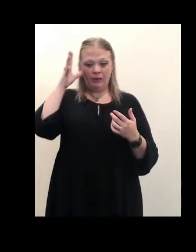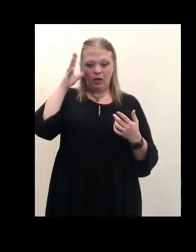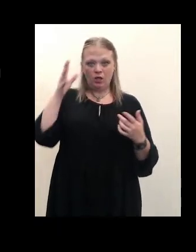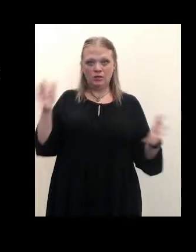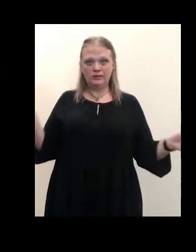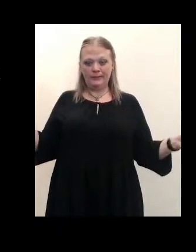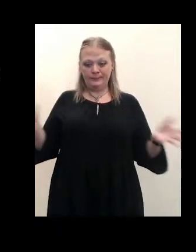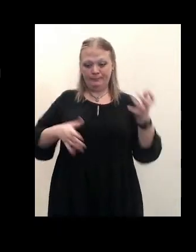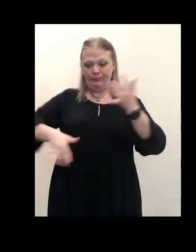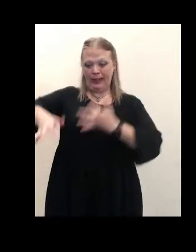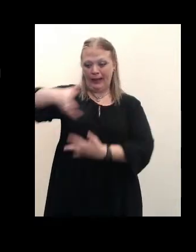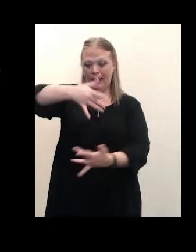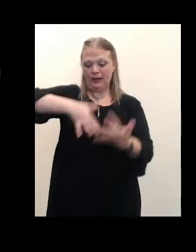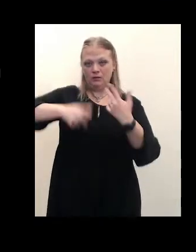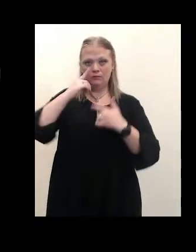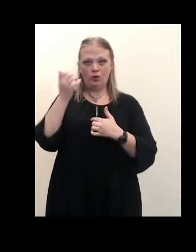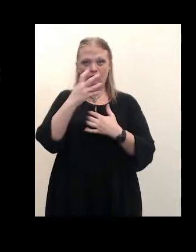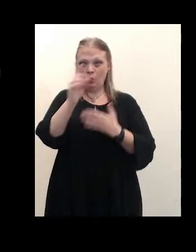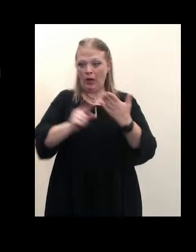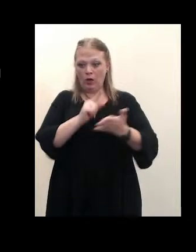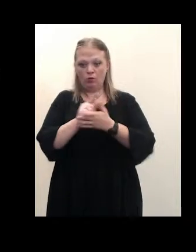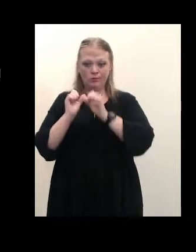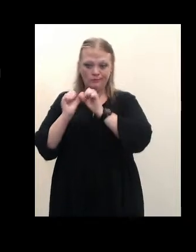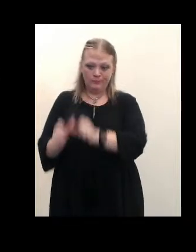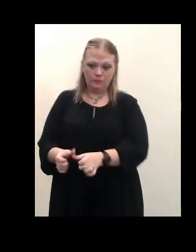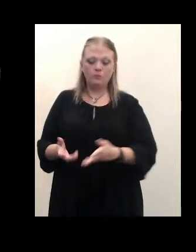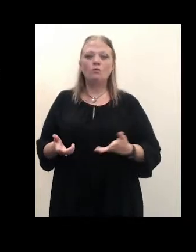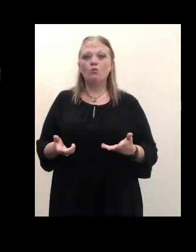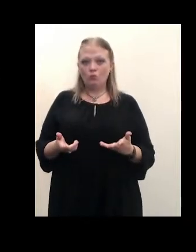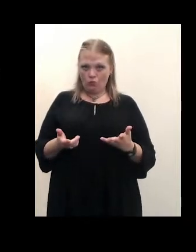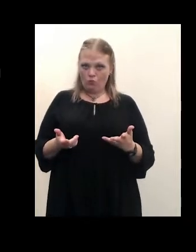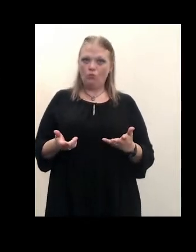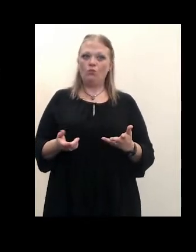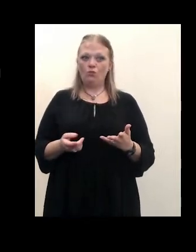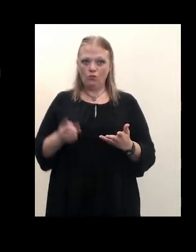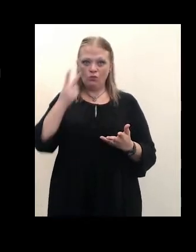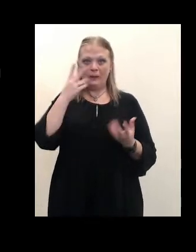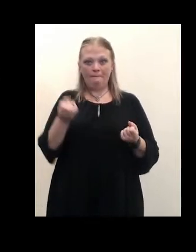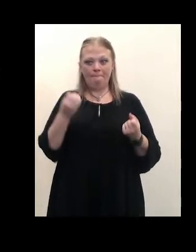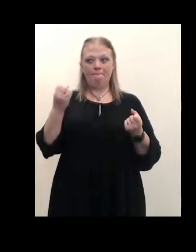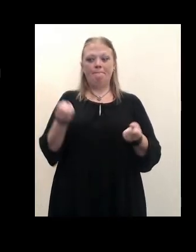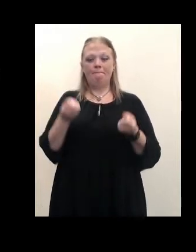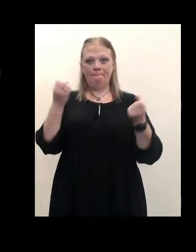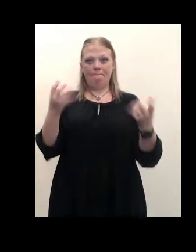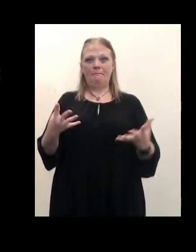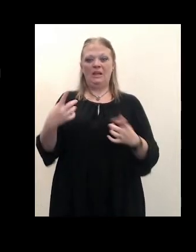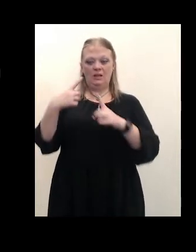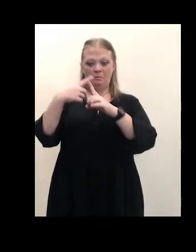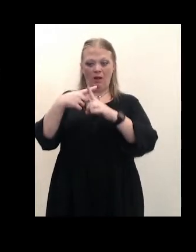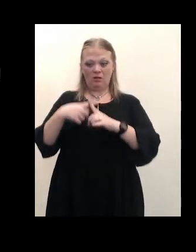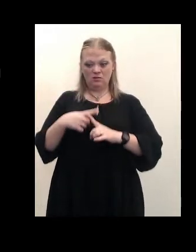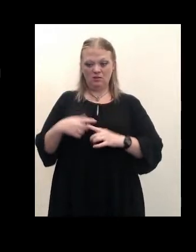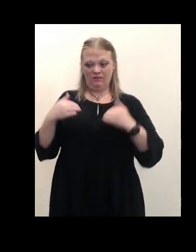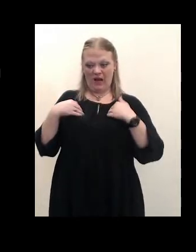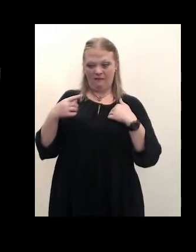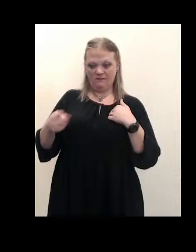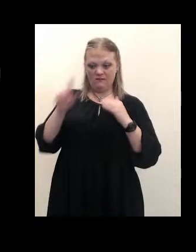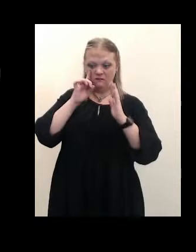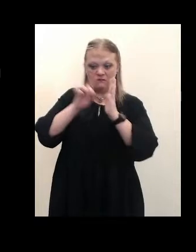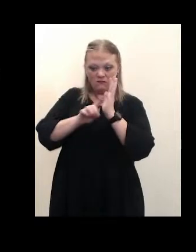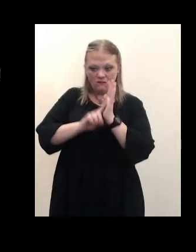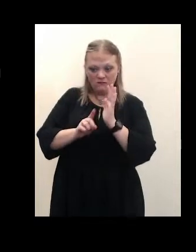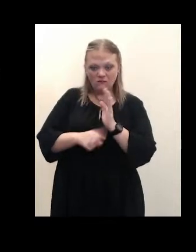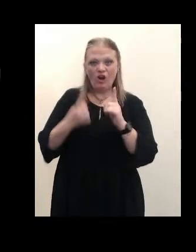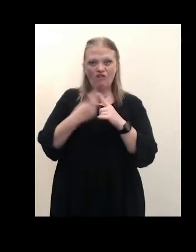a couple hours or more. We're seeing a lot of those cases that we are able to investigate these cases